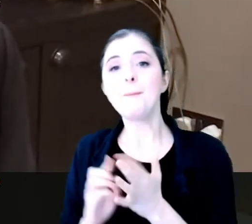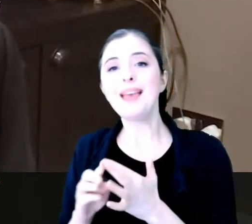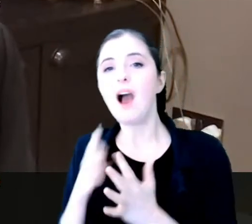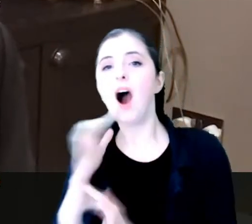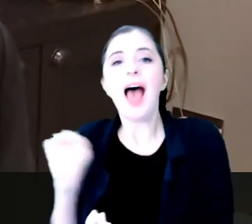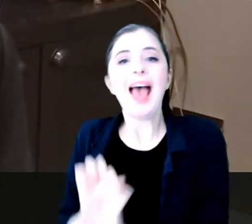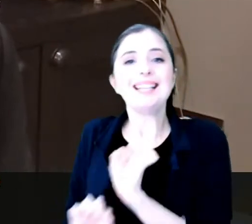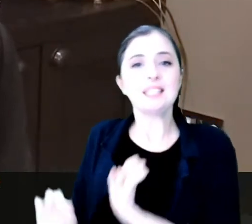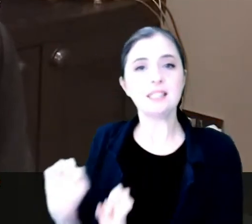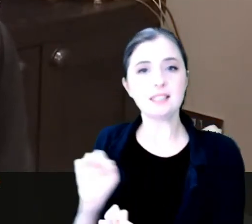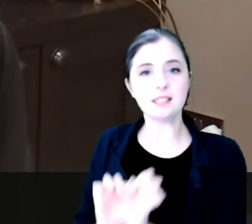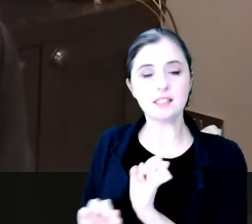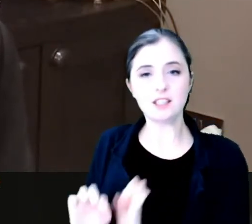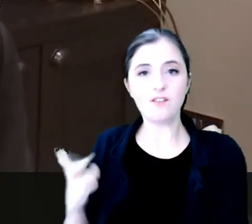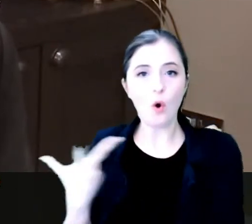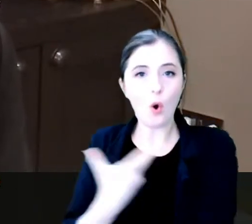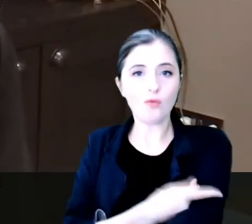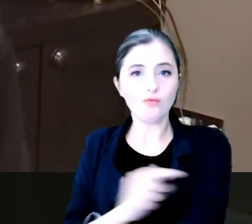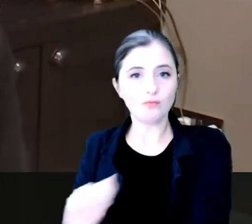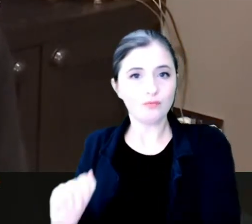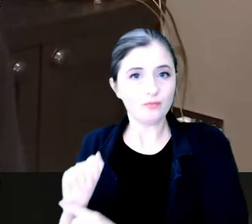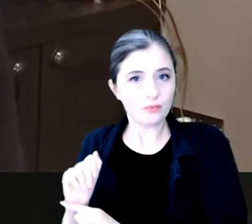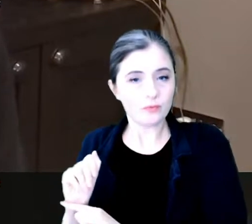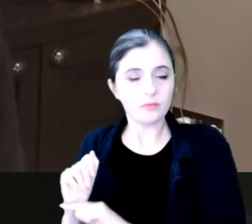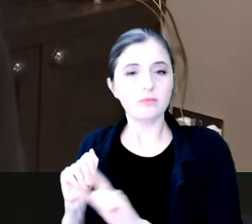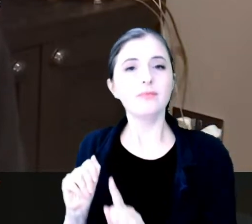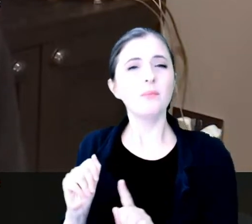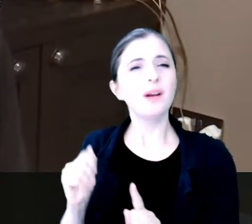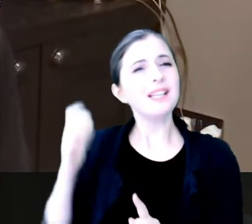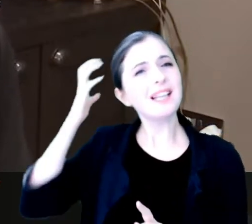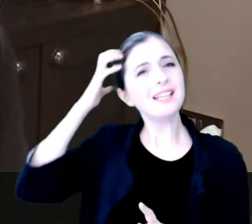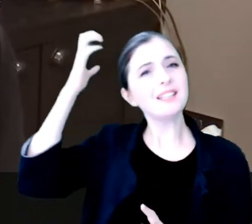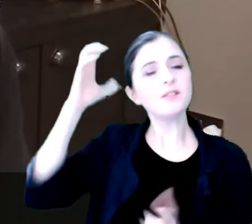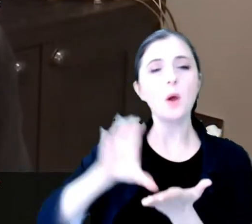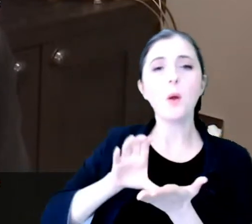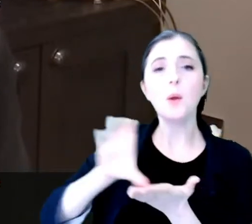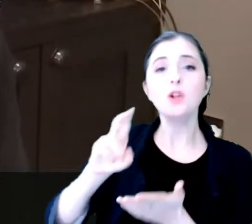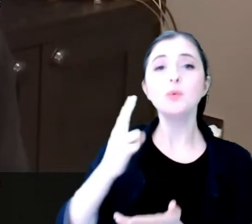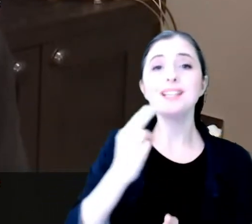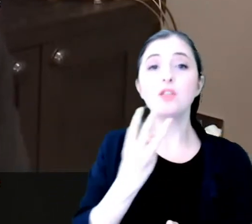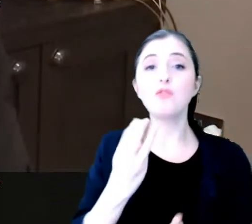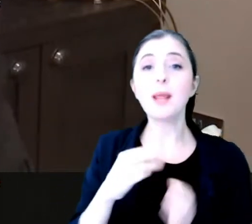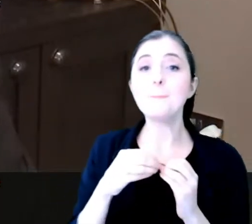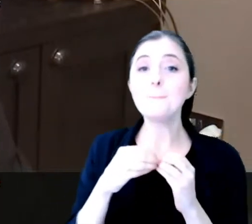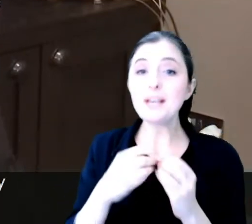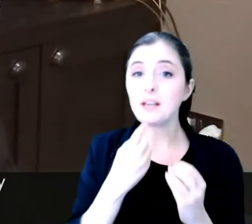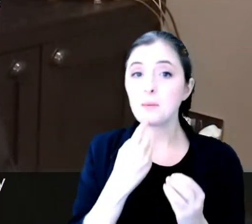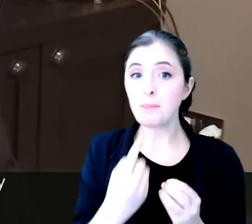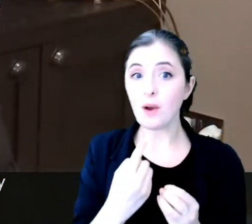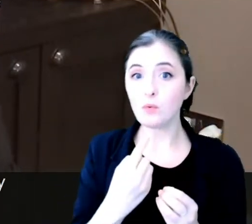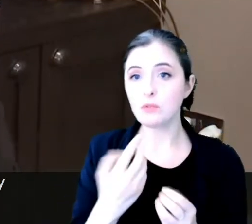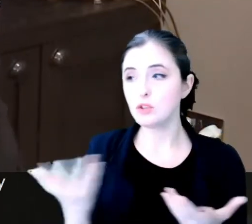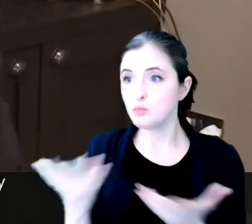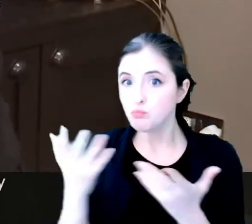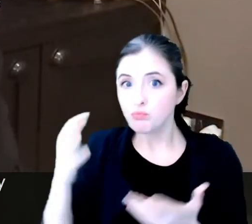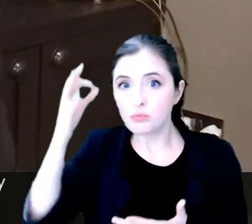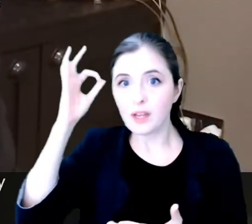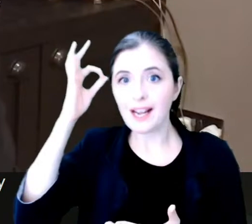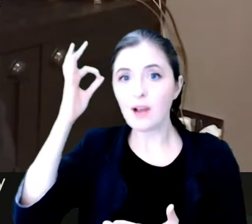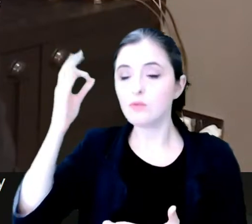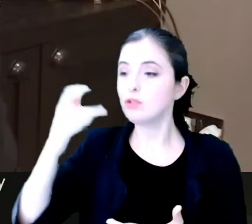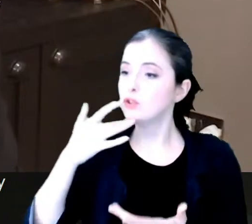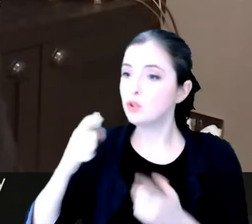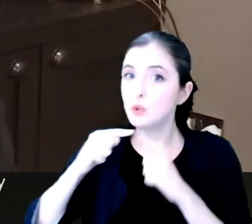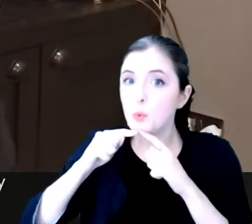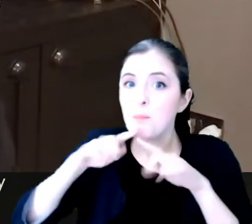And the astonishing thing was the government put in £23 million to get local councils to get the message out to the communities, but